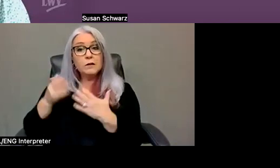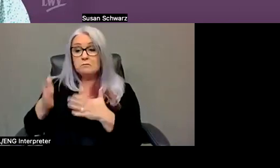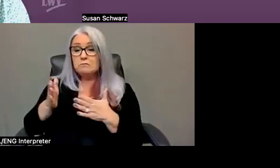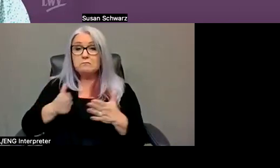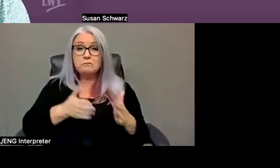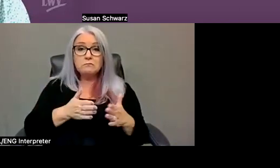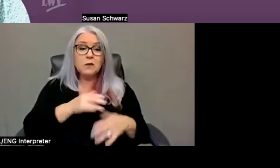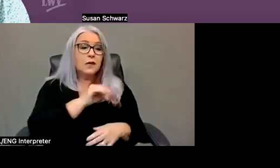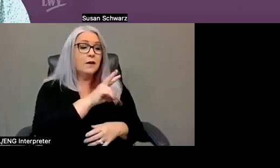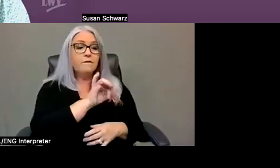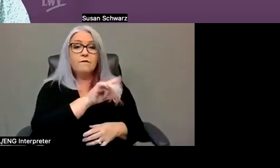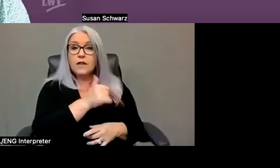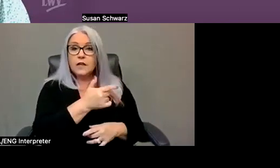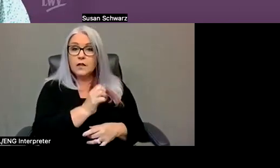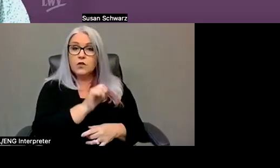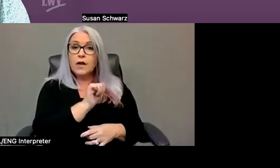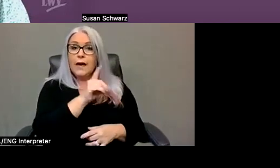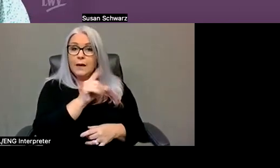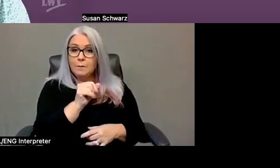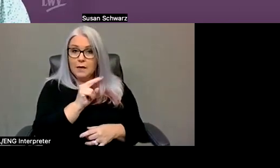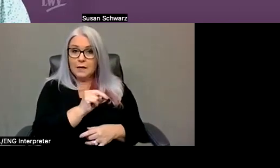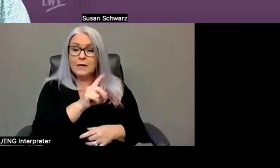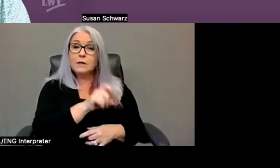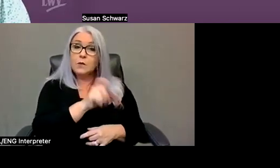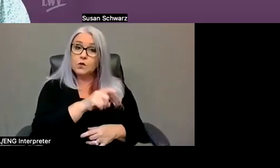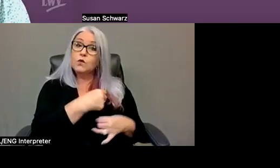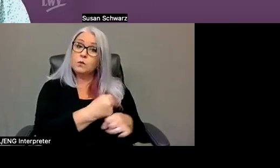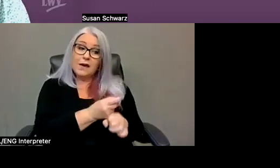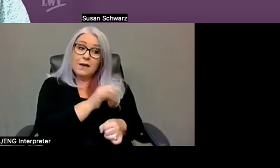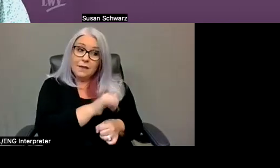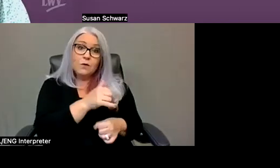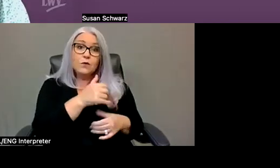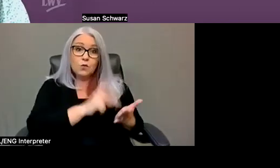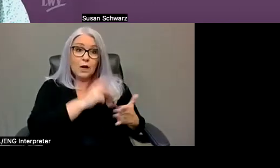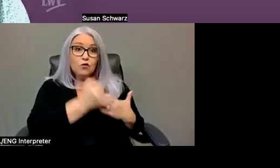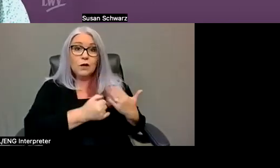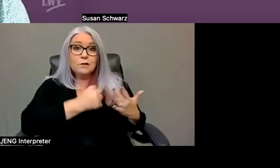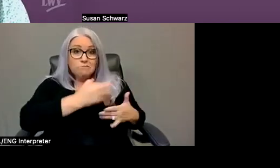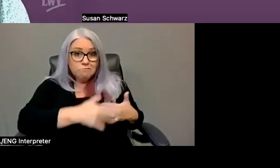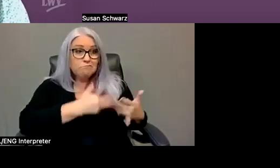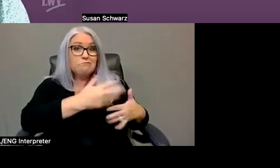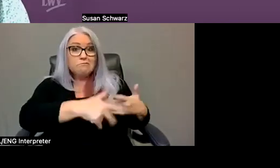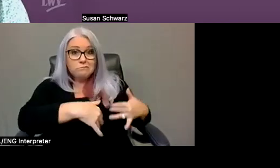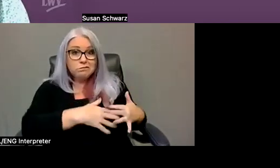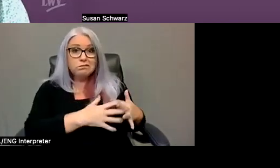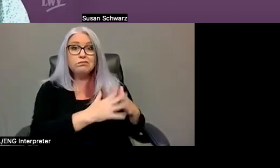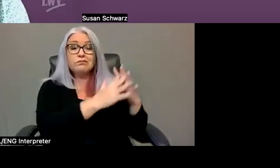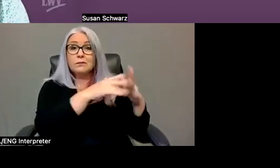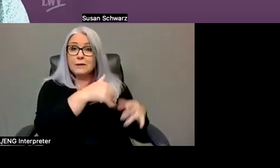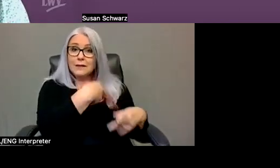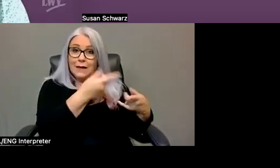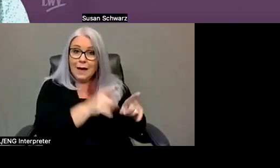village administrator, his or her job is to make those projects come to fruition. So they will,